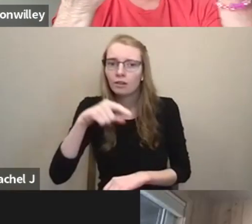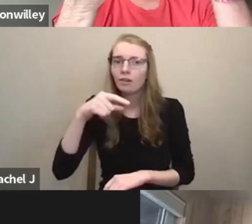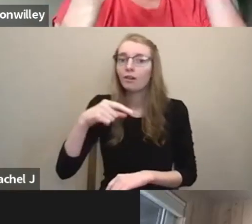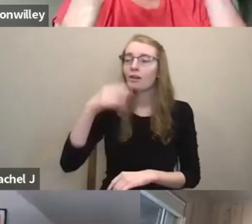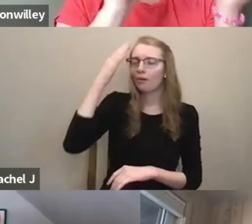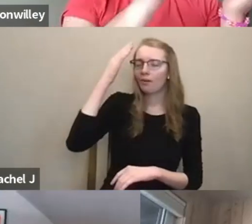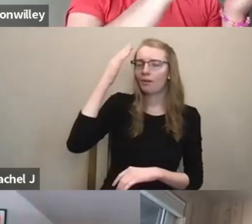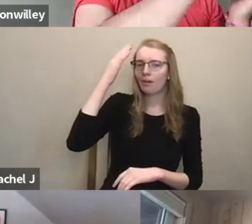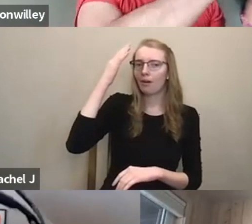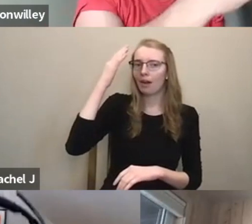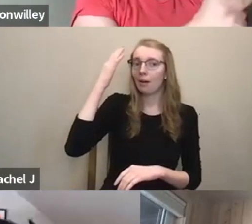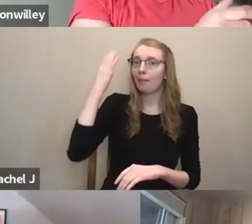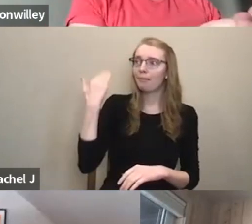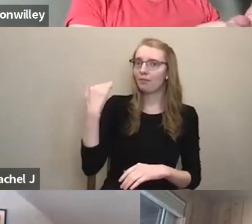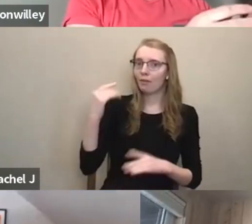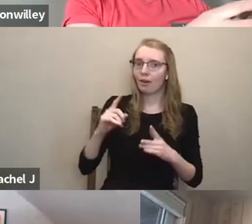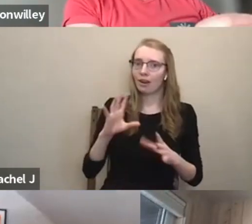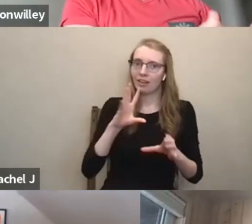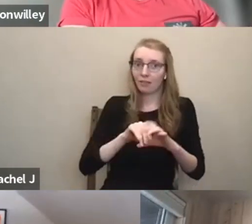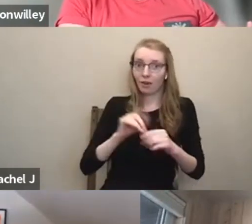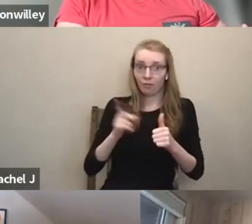start with that.